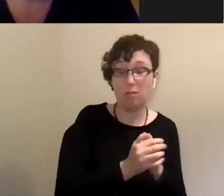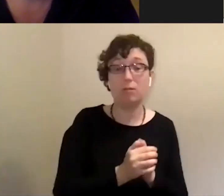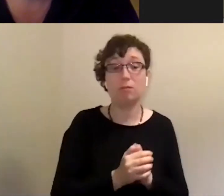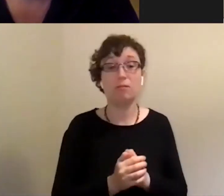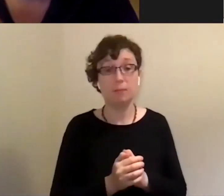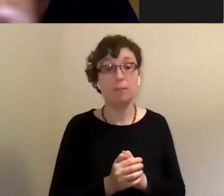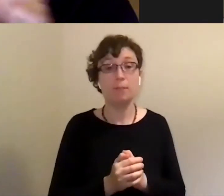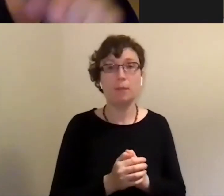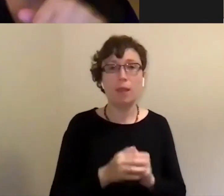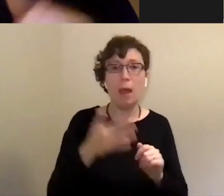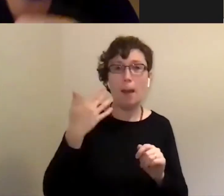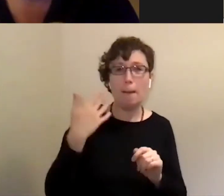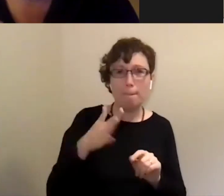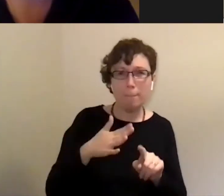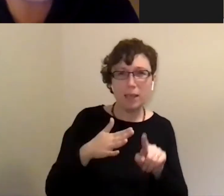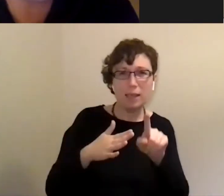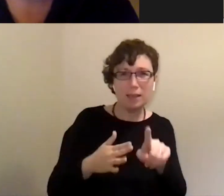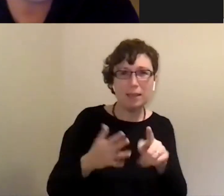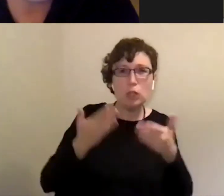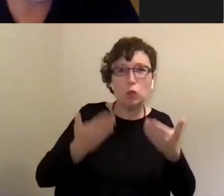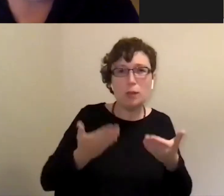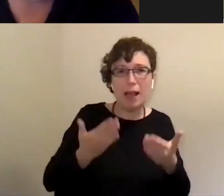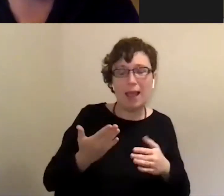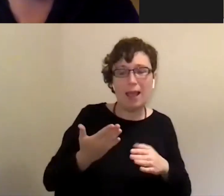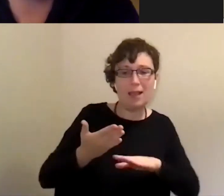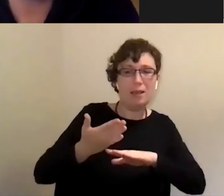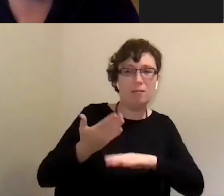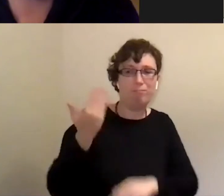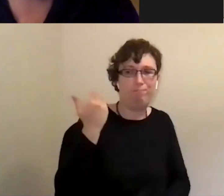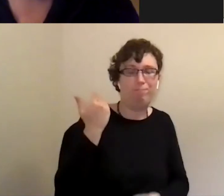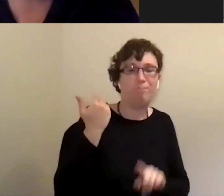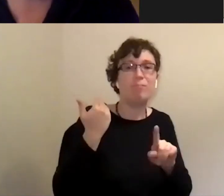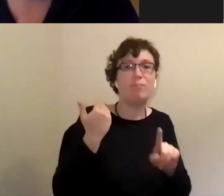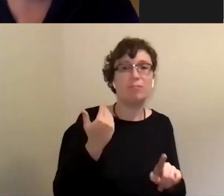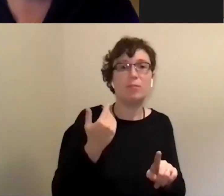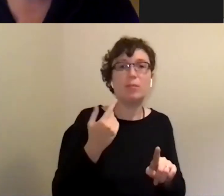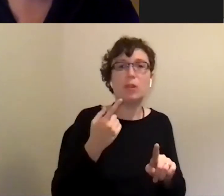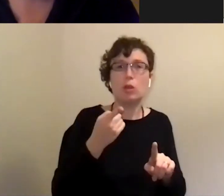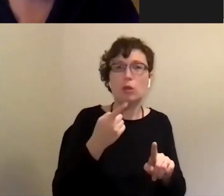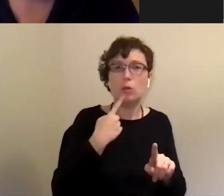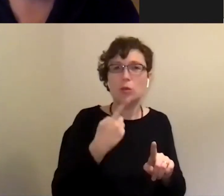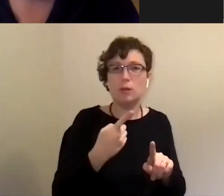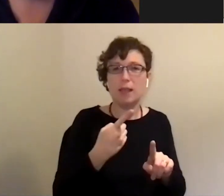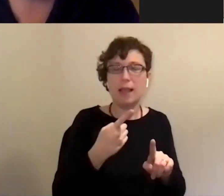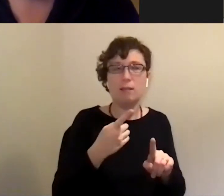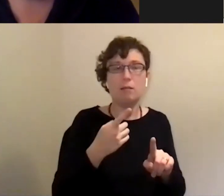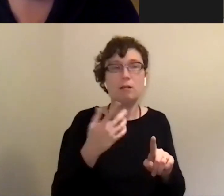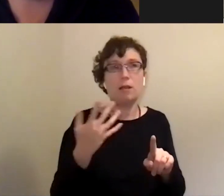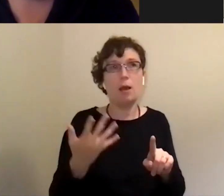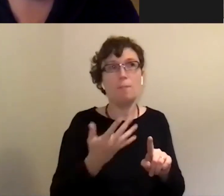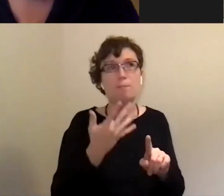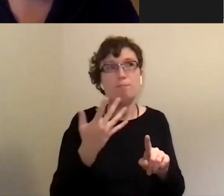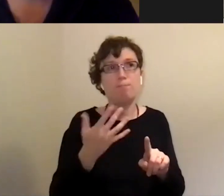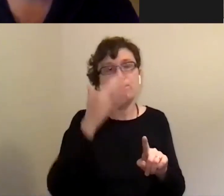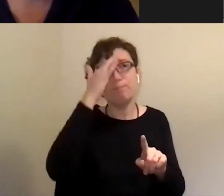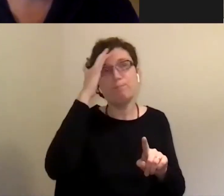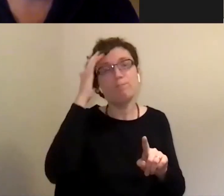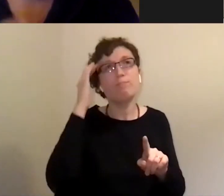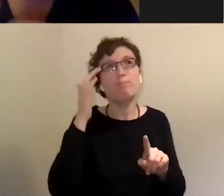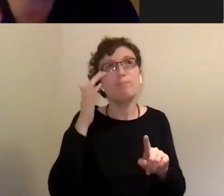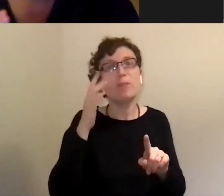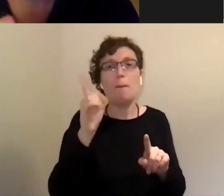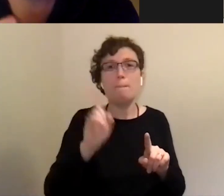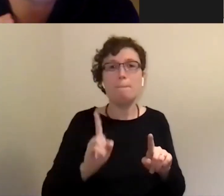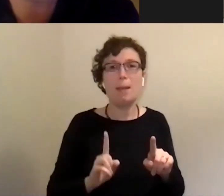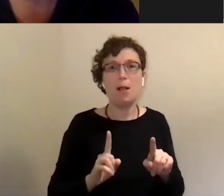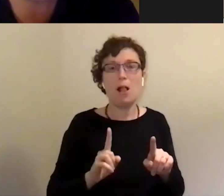your talk earlier today about there being that misconception that racism doesn't